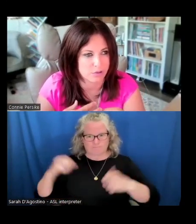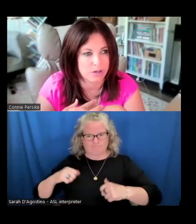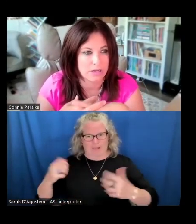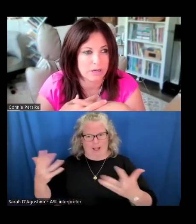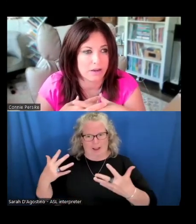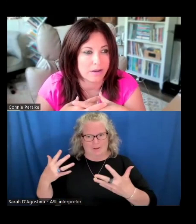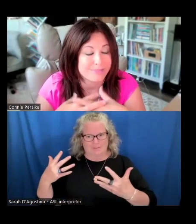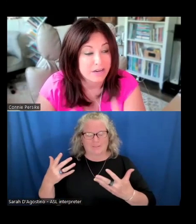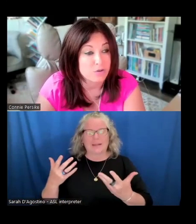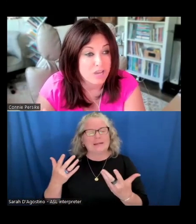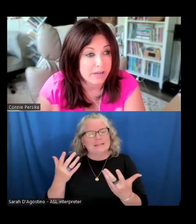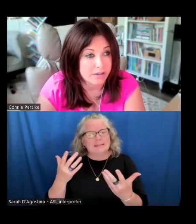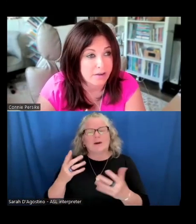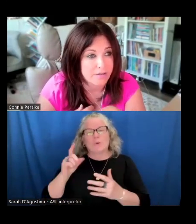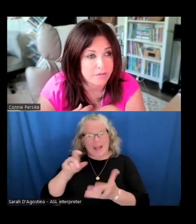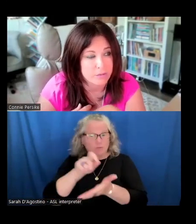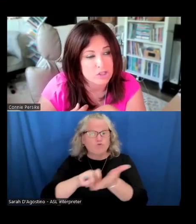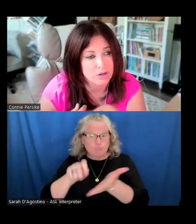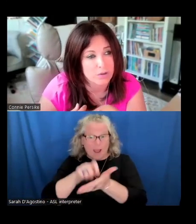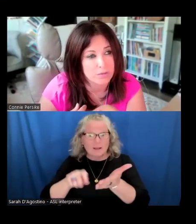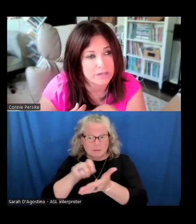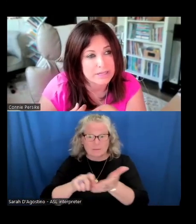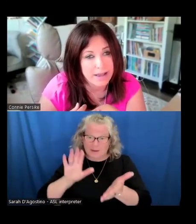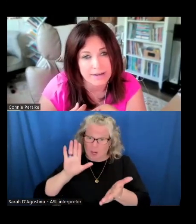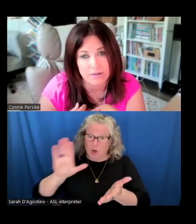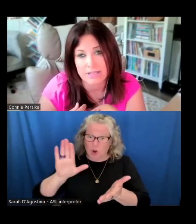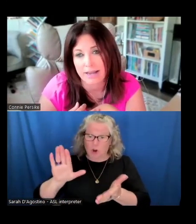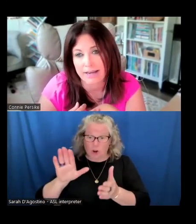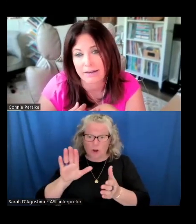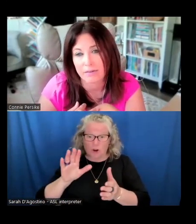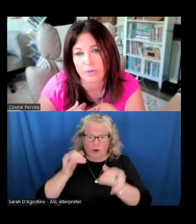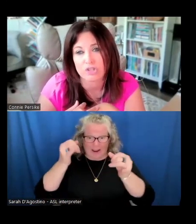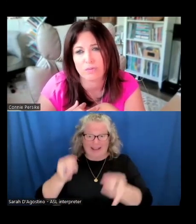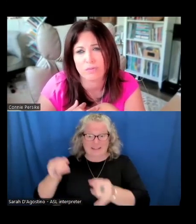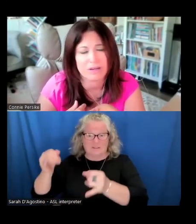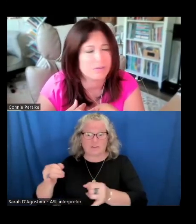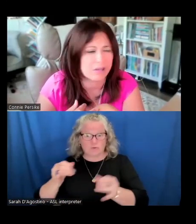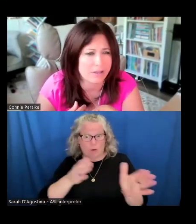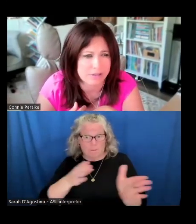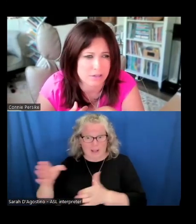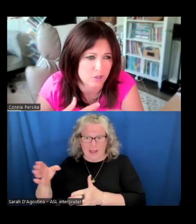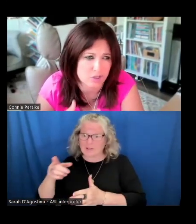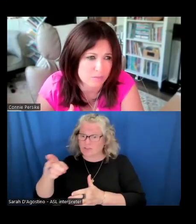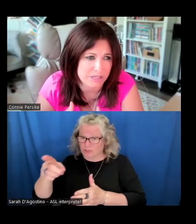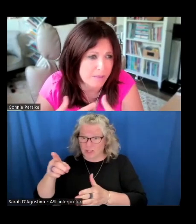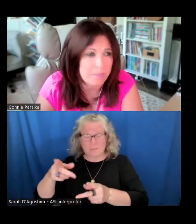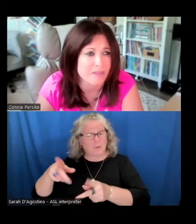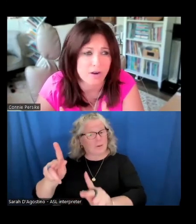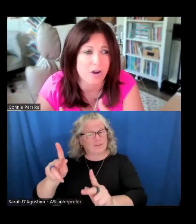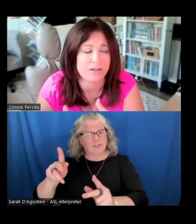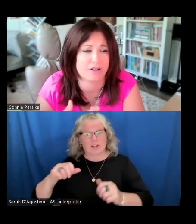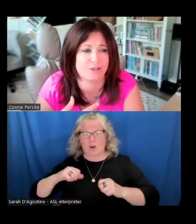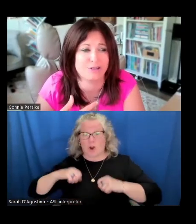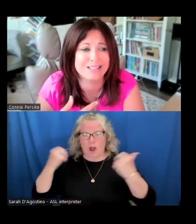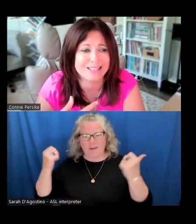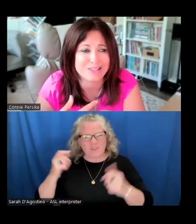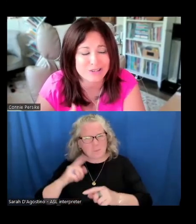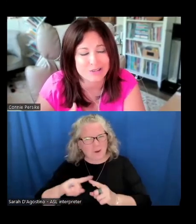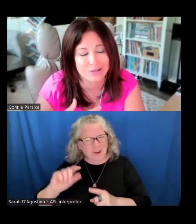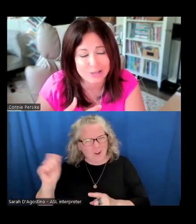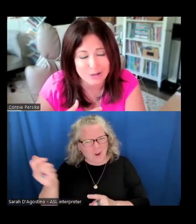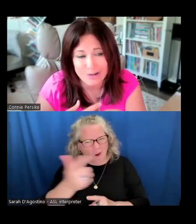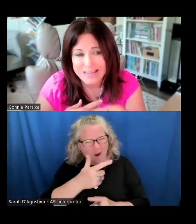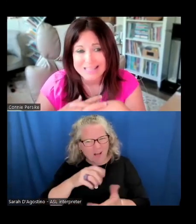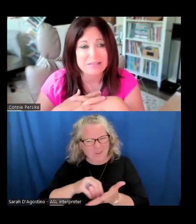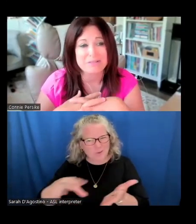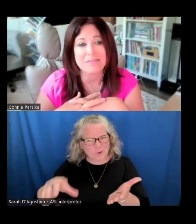able to take her jacket off when she gets hot outside, which in reality should just be something that all of our students should